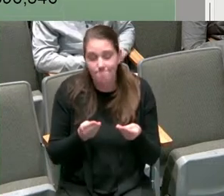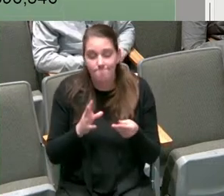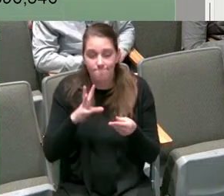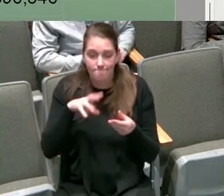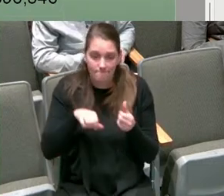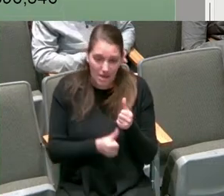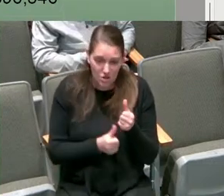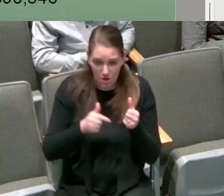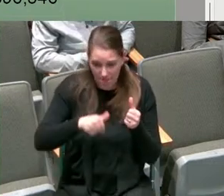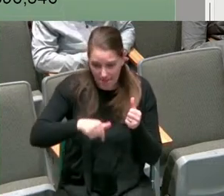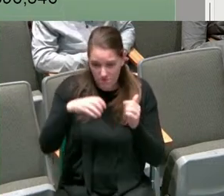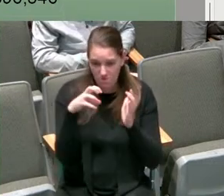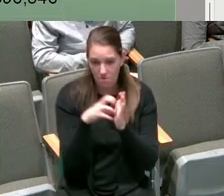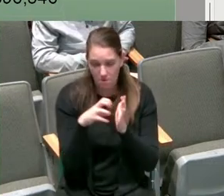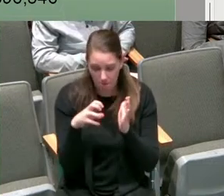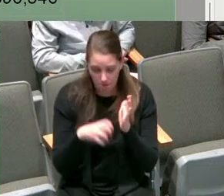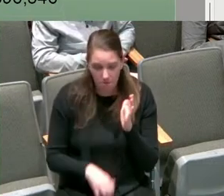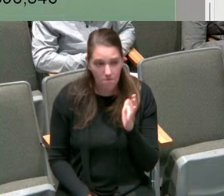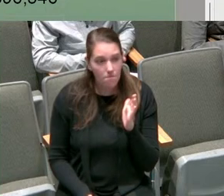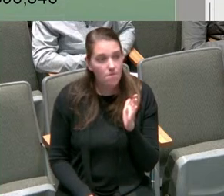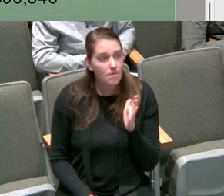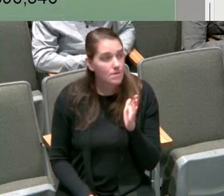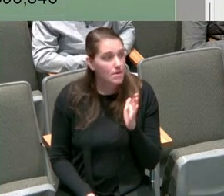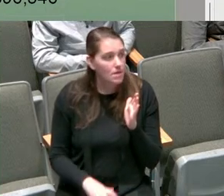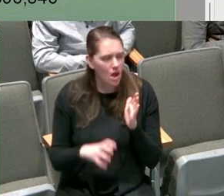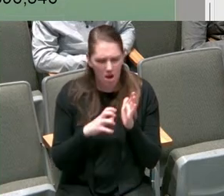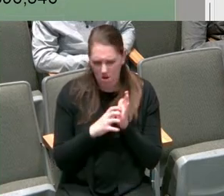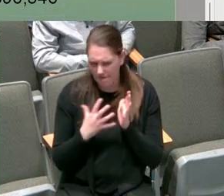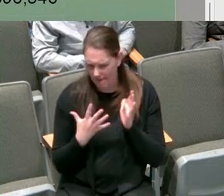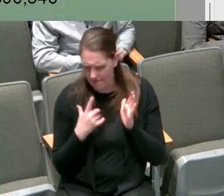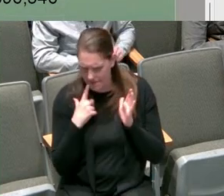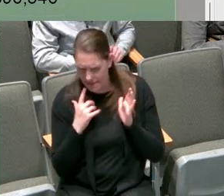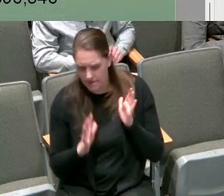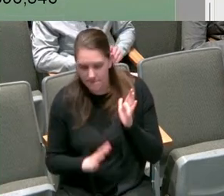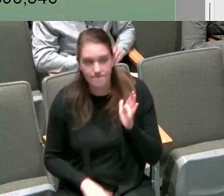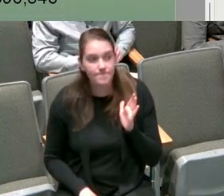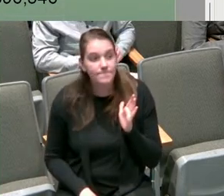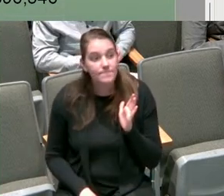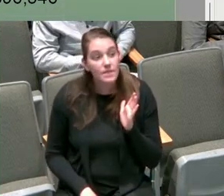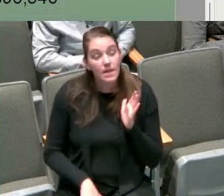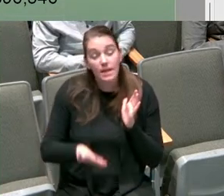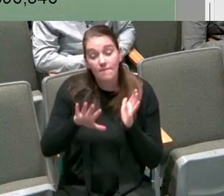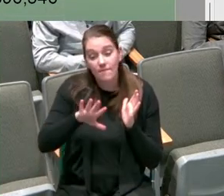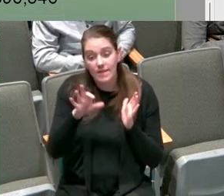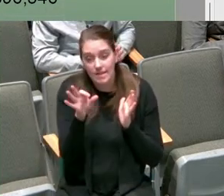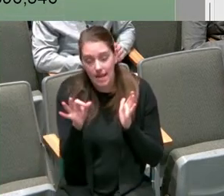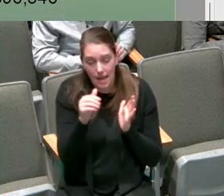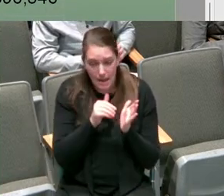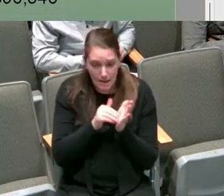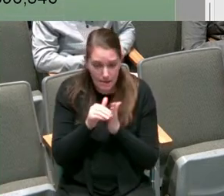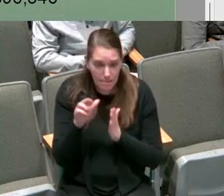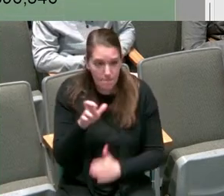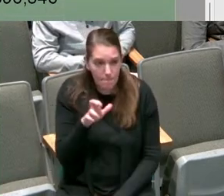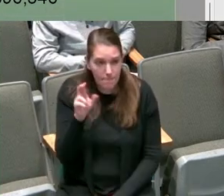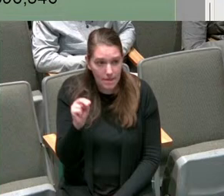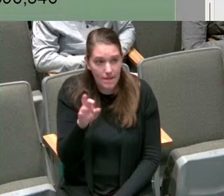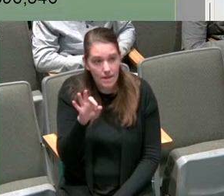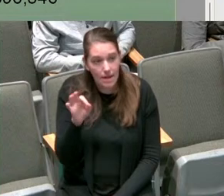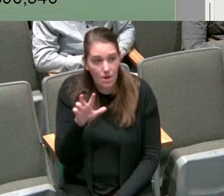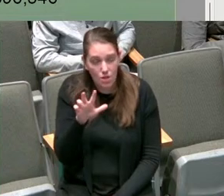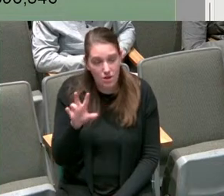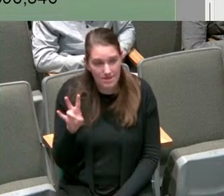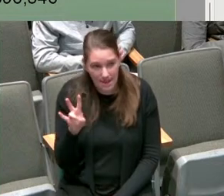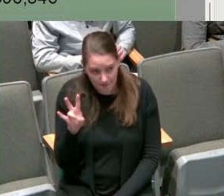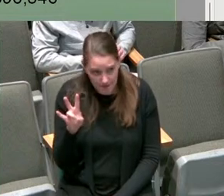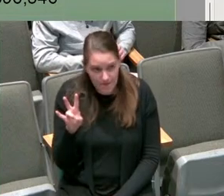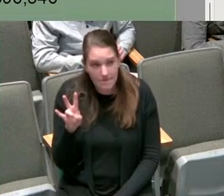article as Article Five I believe 59 million 937 again we